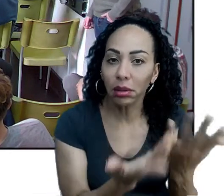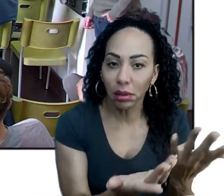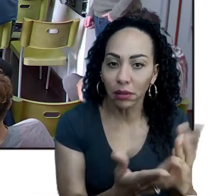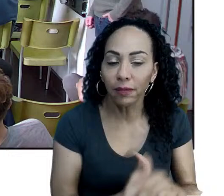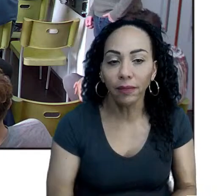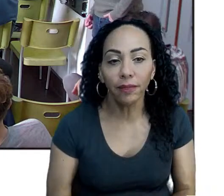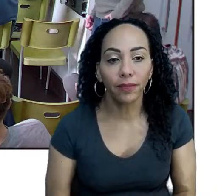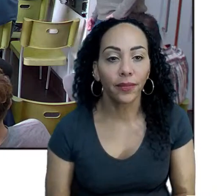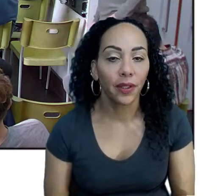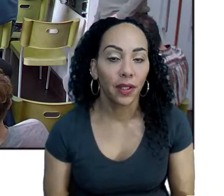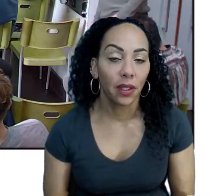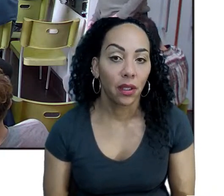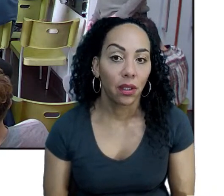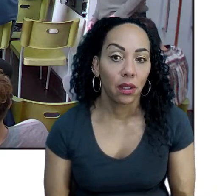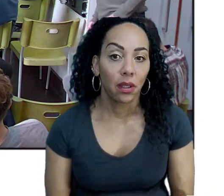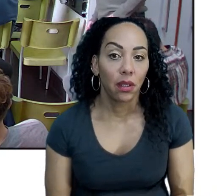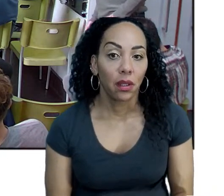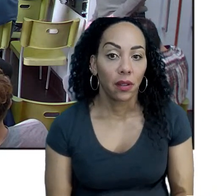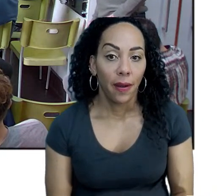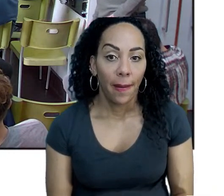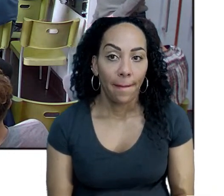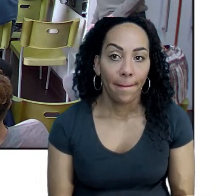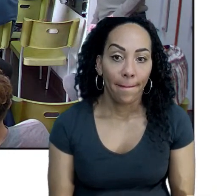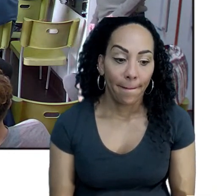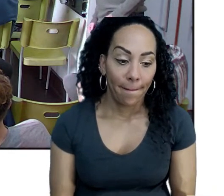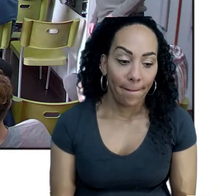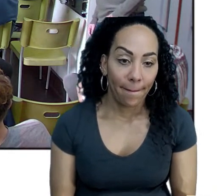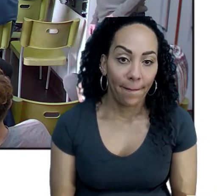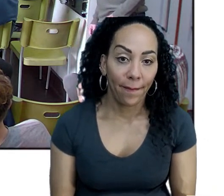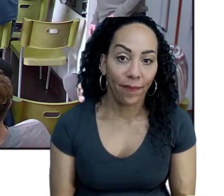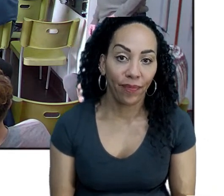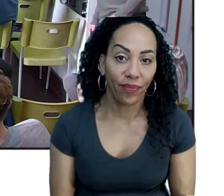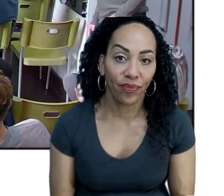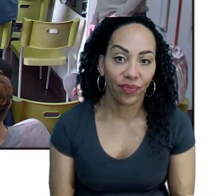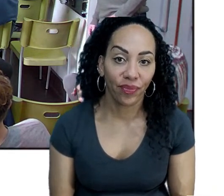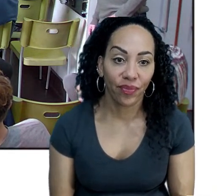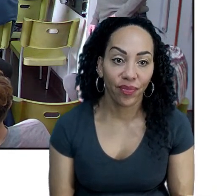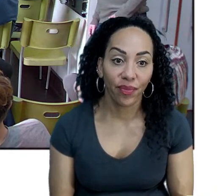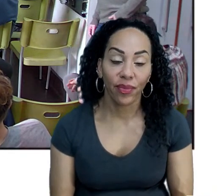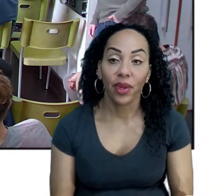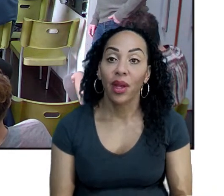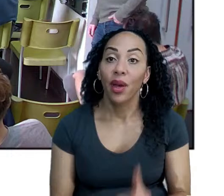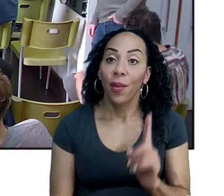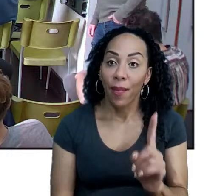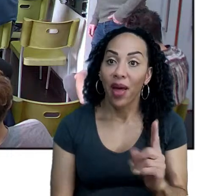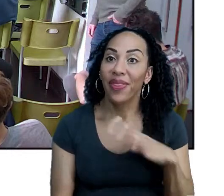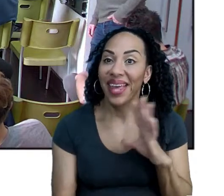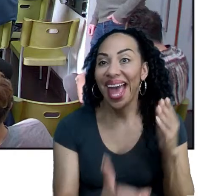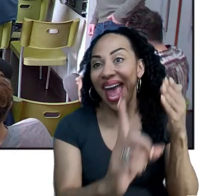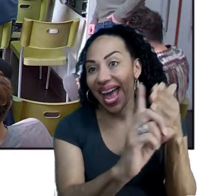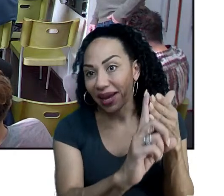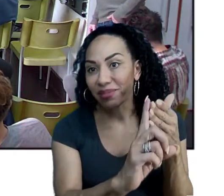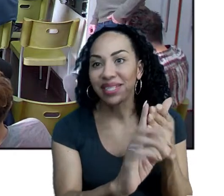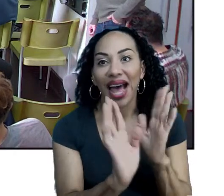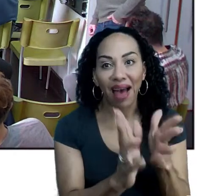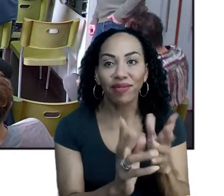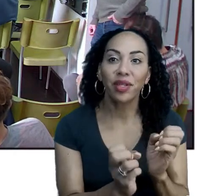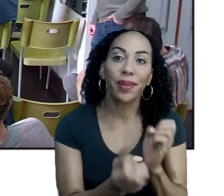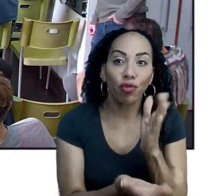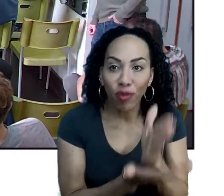that the stakes, you want the stakes to kind of be real, but also in terms of the real world stakes, they are